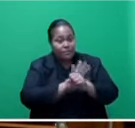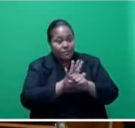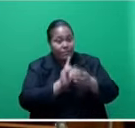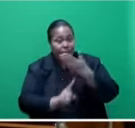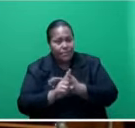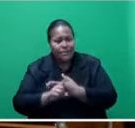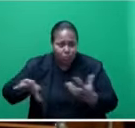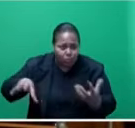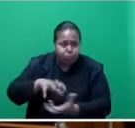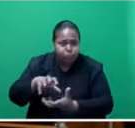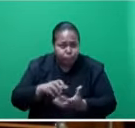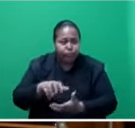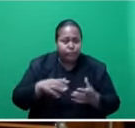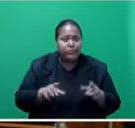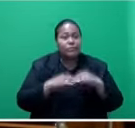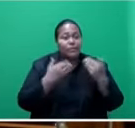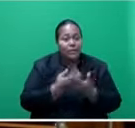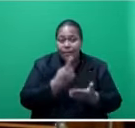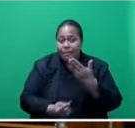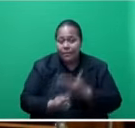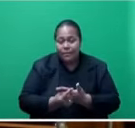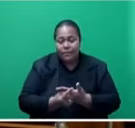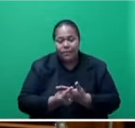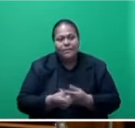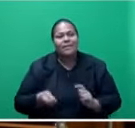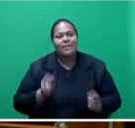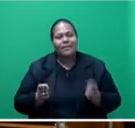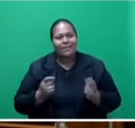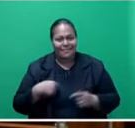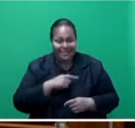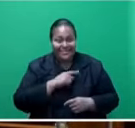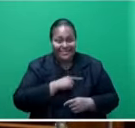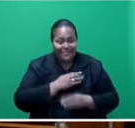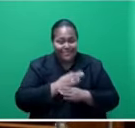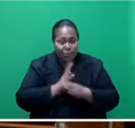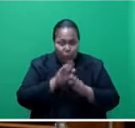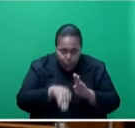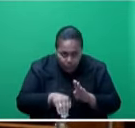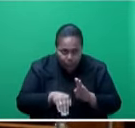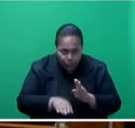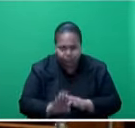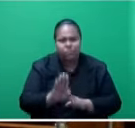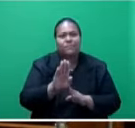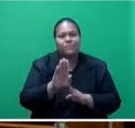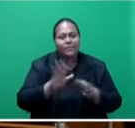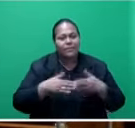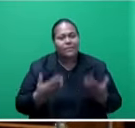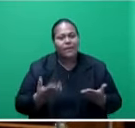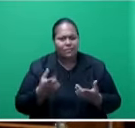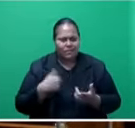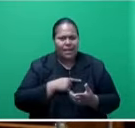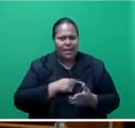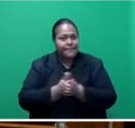tropical cyclones Yasa and Anna, have tested our resilience and our grit and our determination as